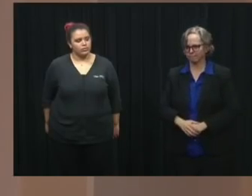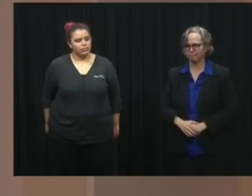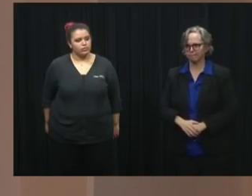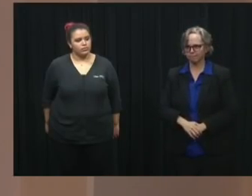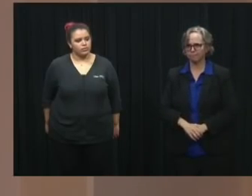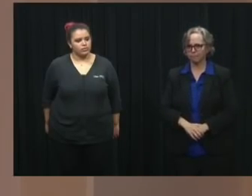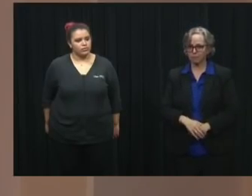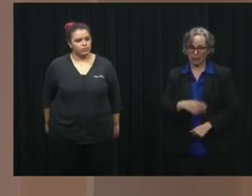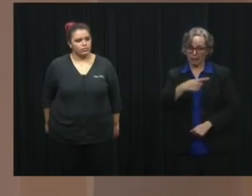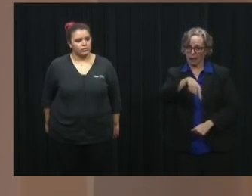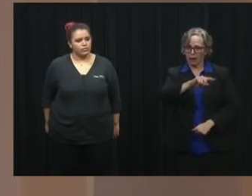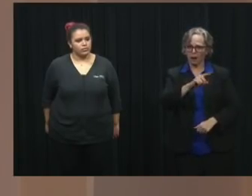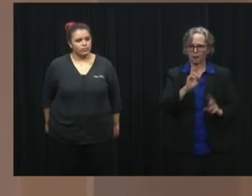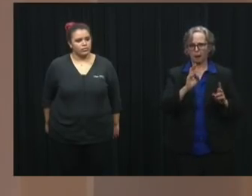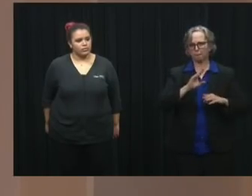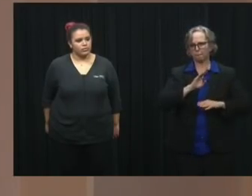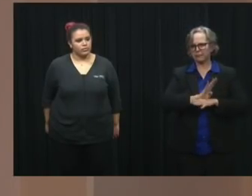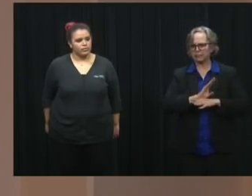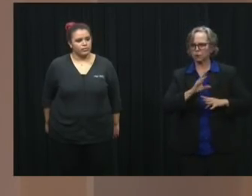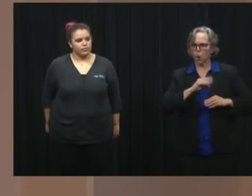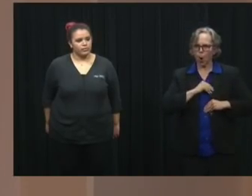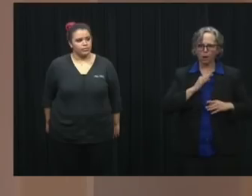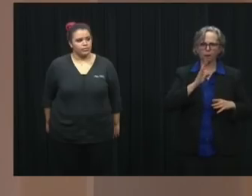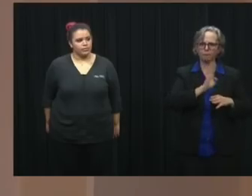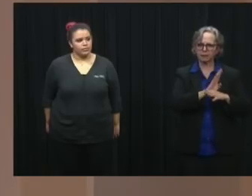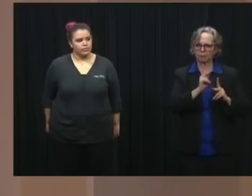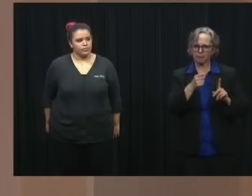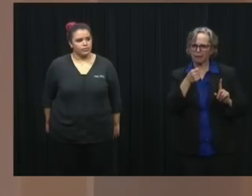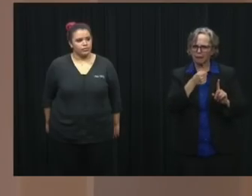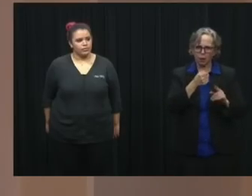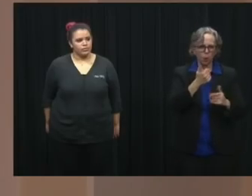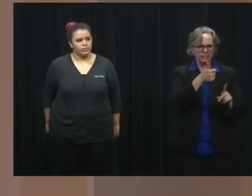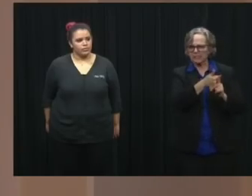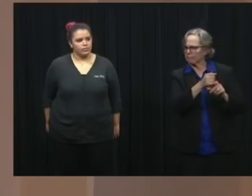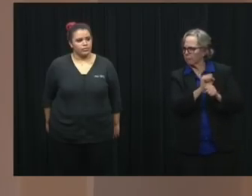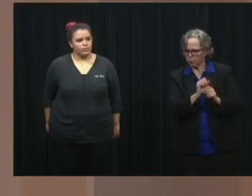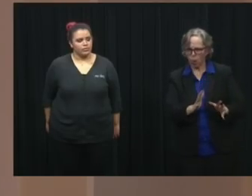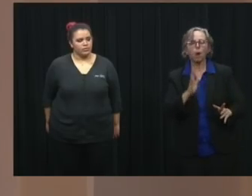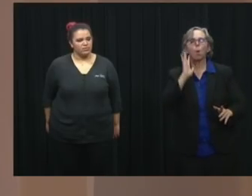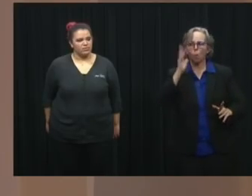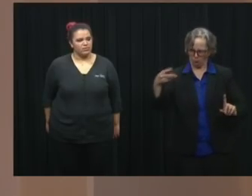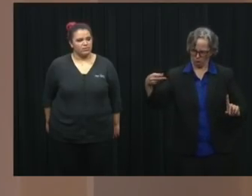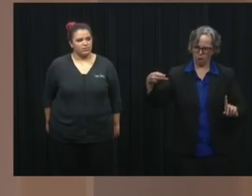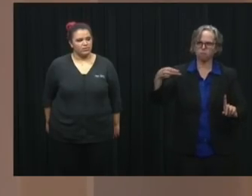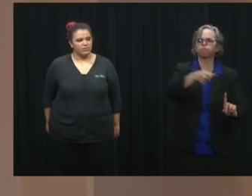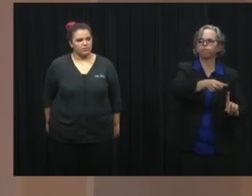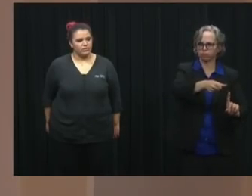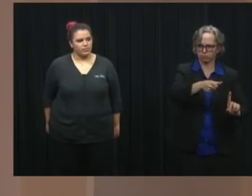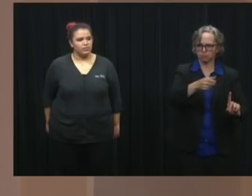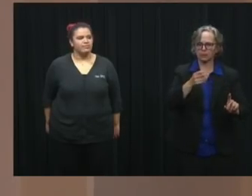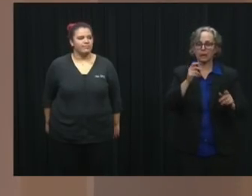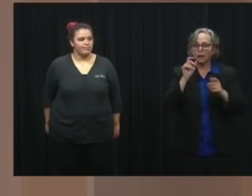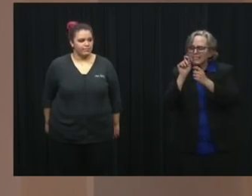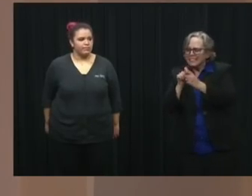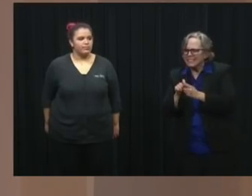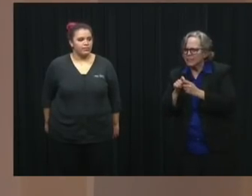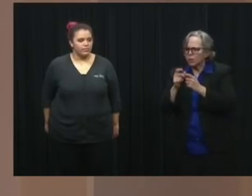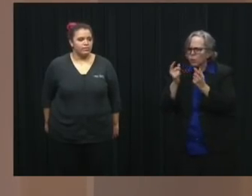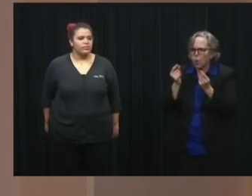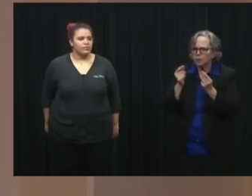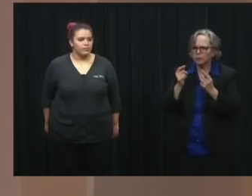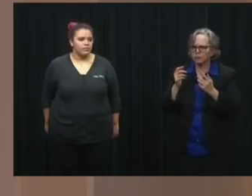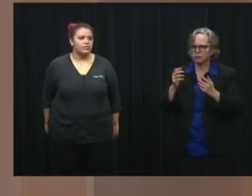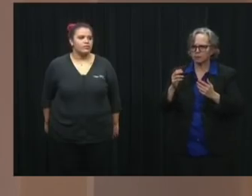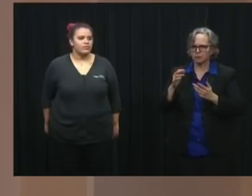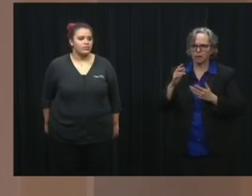business owners, small business people, self-employed. So we don't know the details around that. The bill hasn't completely been finalized